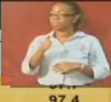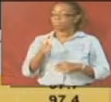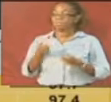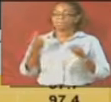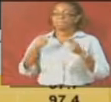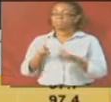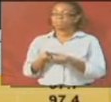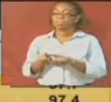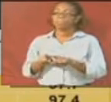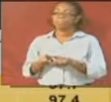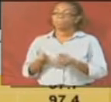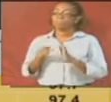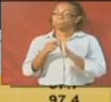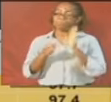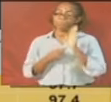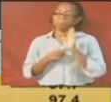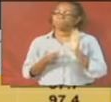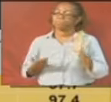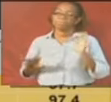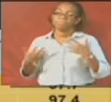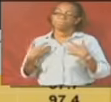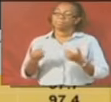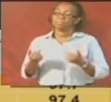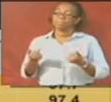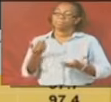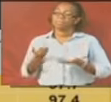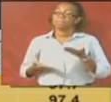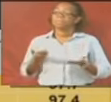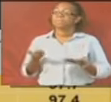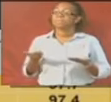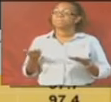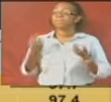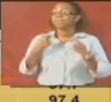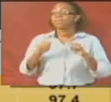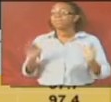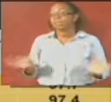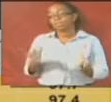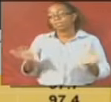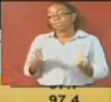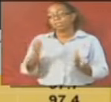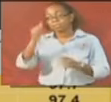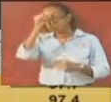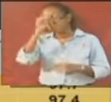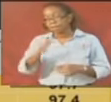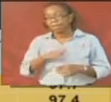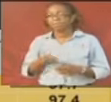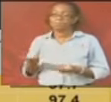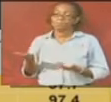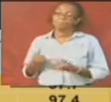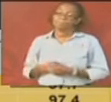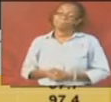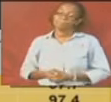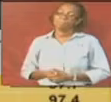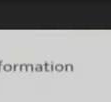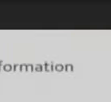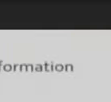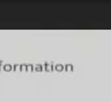the men in our lives and provide more encouragement to them as needed. Next slide.